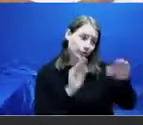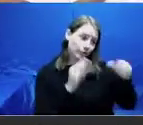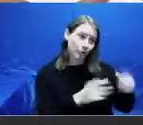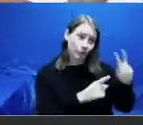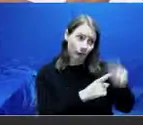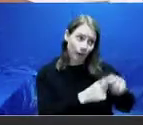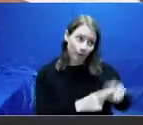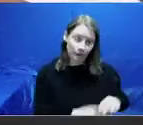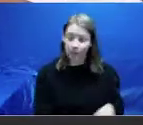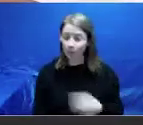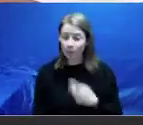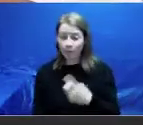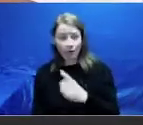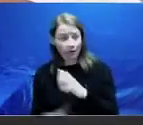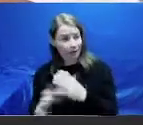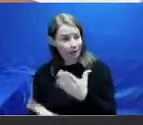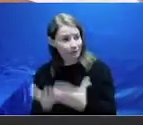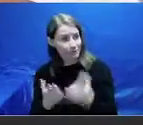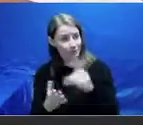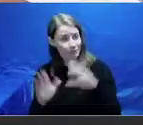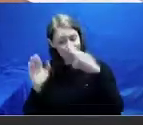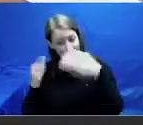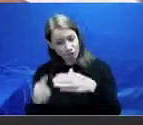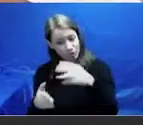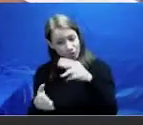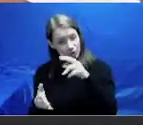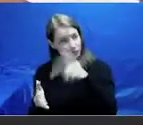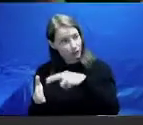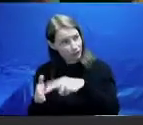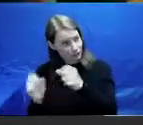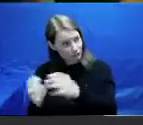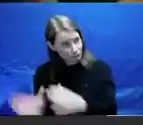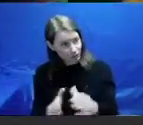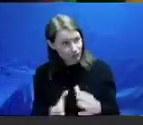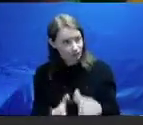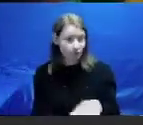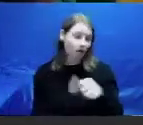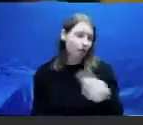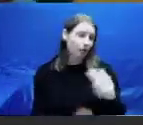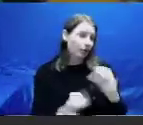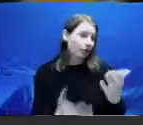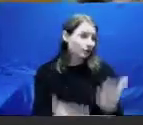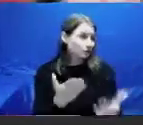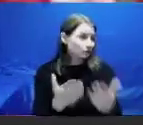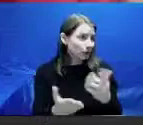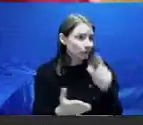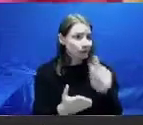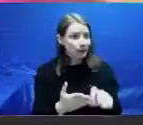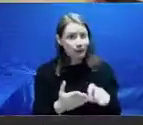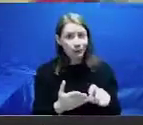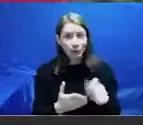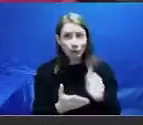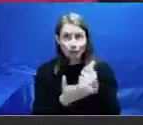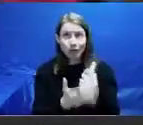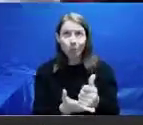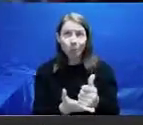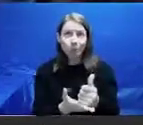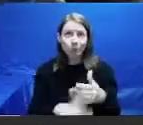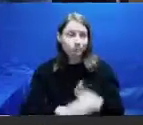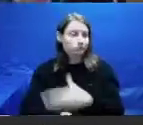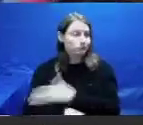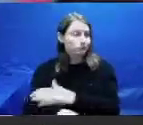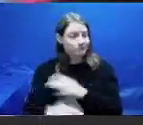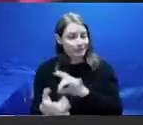class may need help with linking their ideas in a more sophisticated way. It's not a set way to do it. In